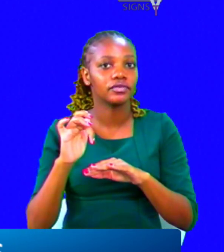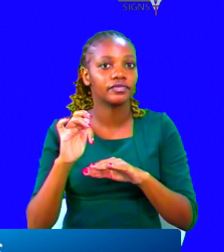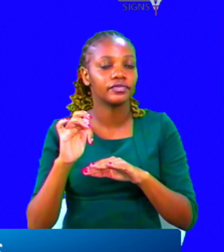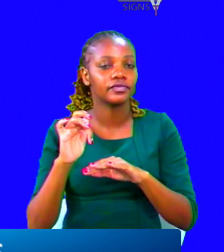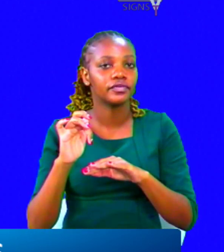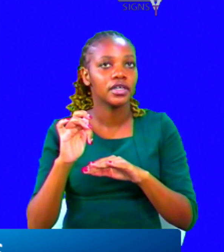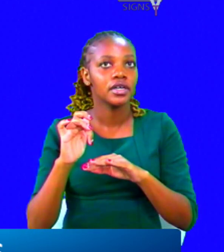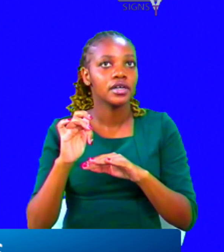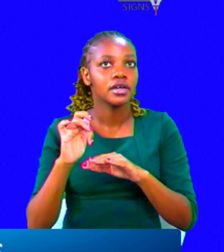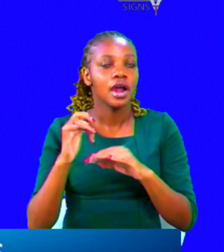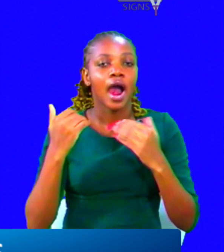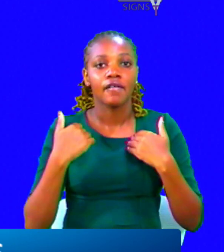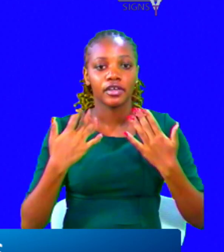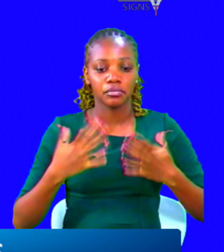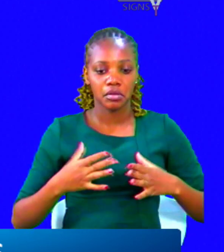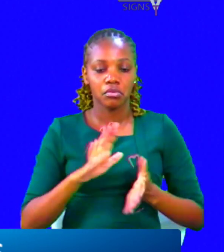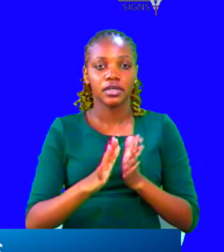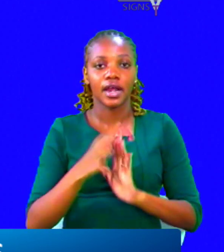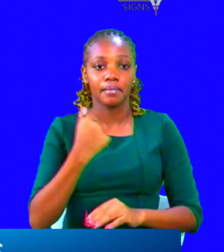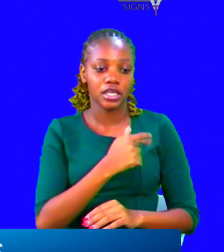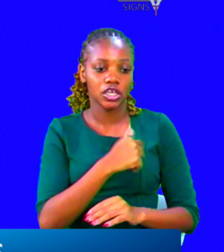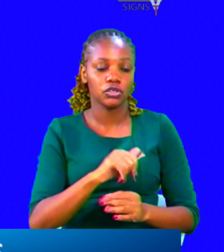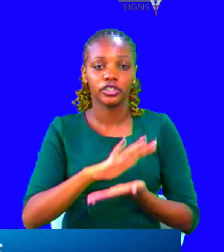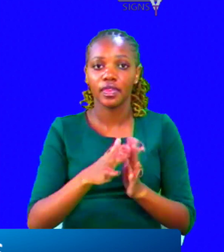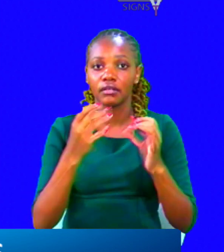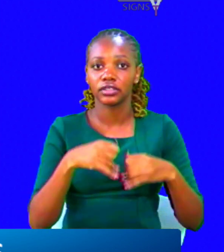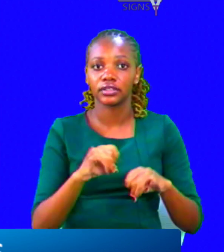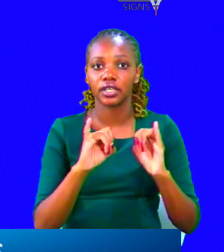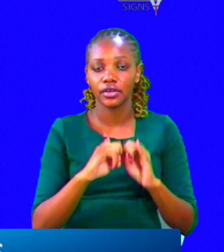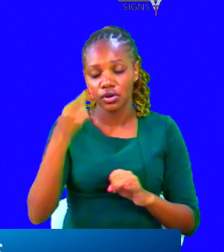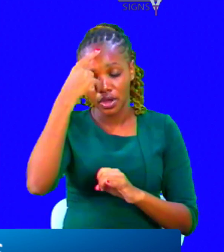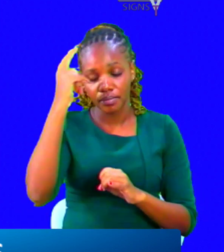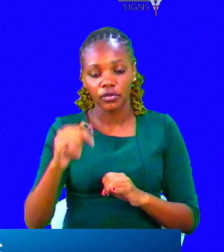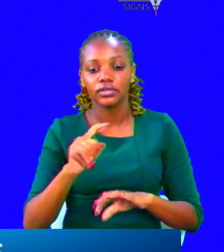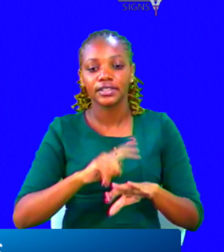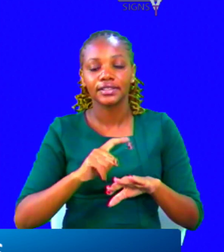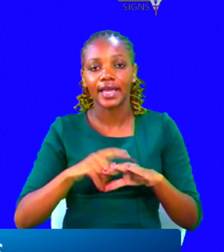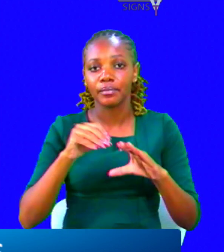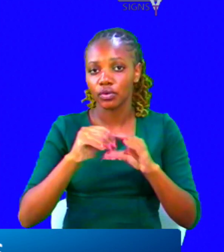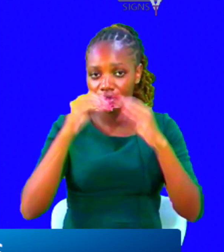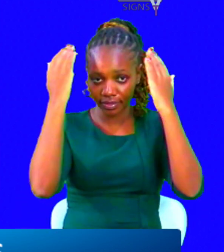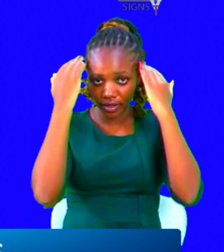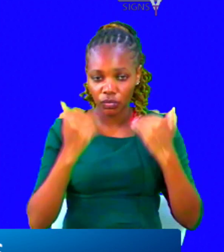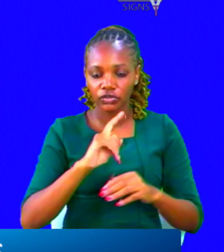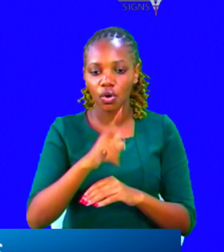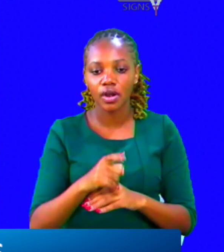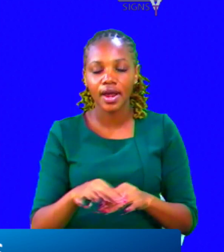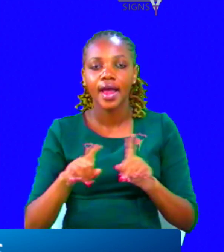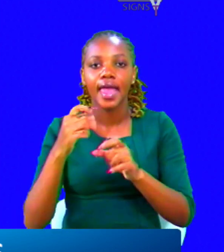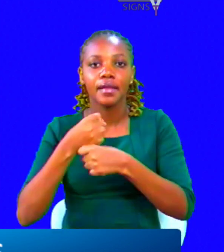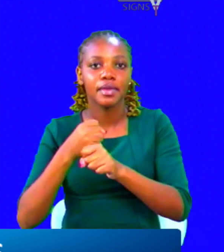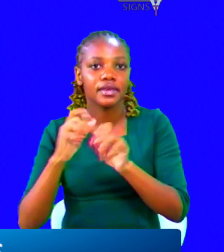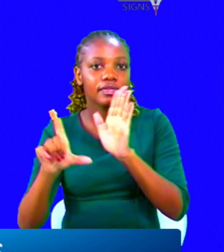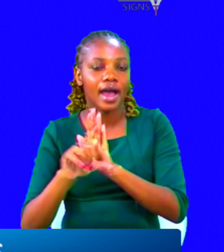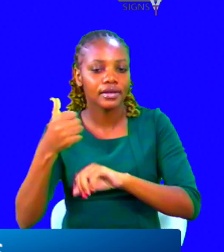has the effect of adjudging people guilty without a trial, because they've gone back to the period covered by the court